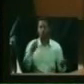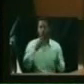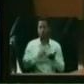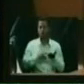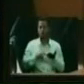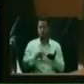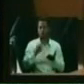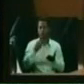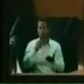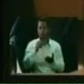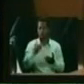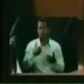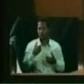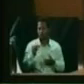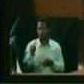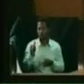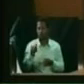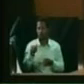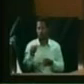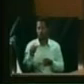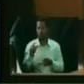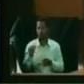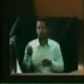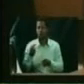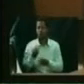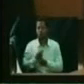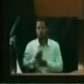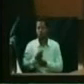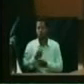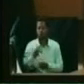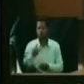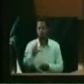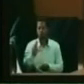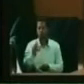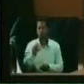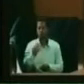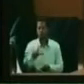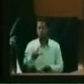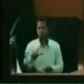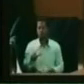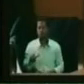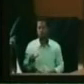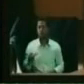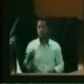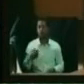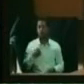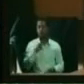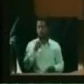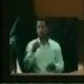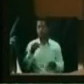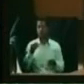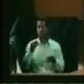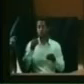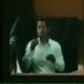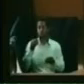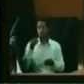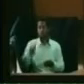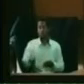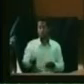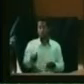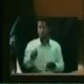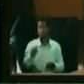proper channels. Yes, sir. So we won't be spending an additional $30,000. We will just be